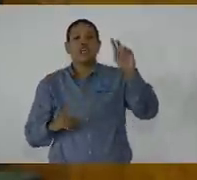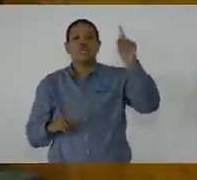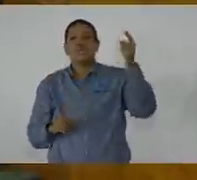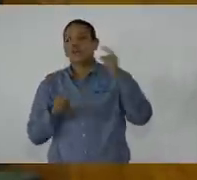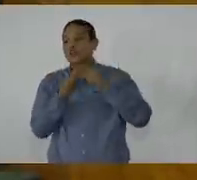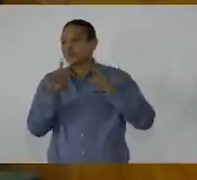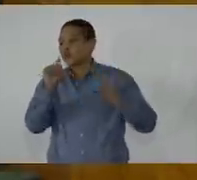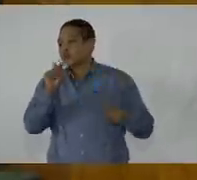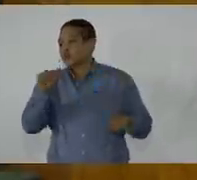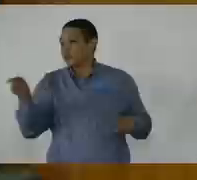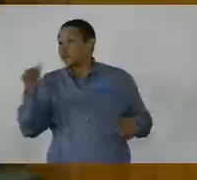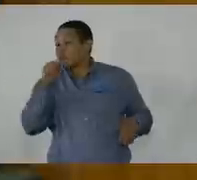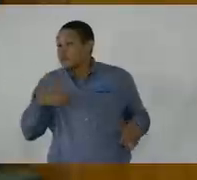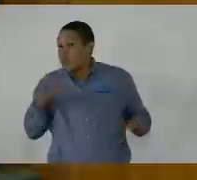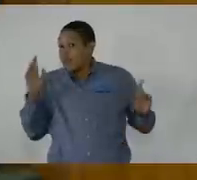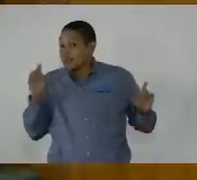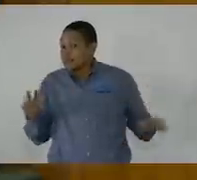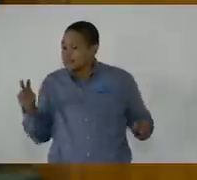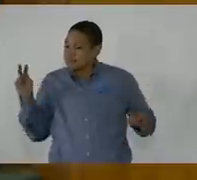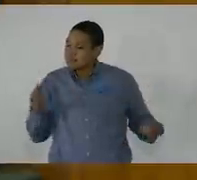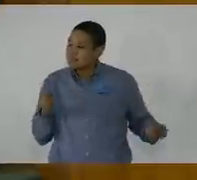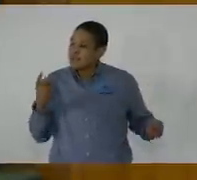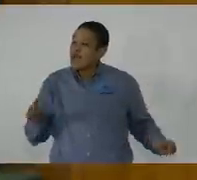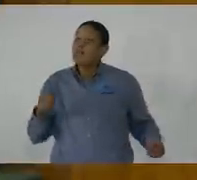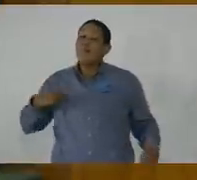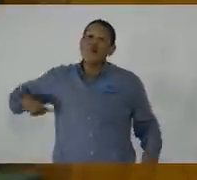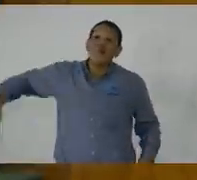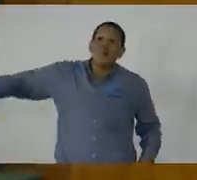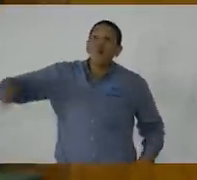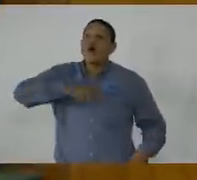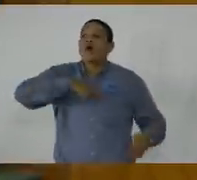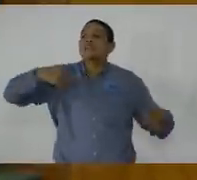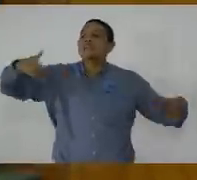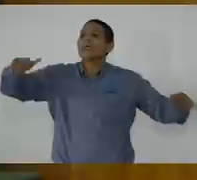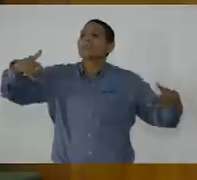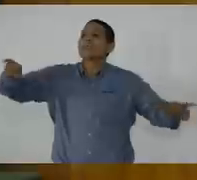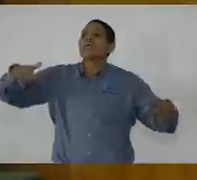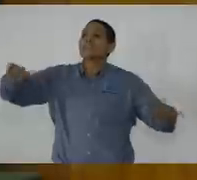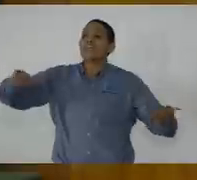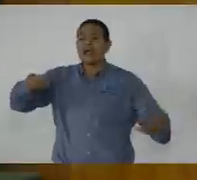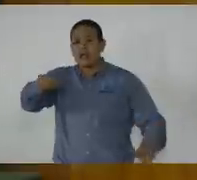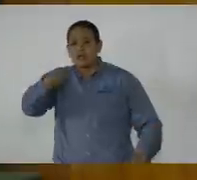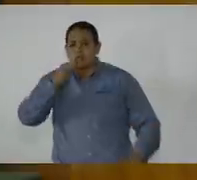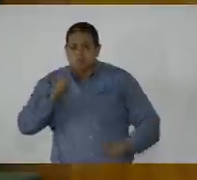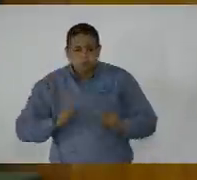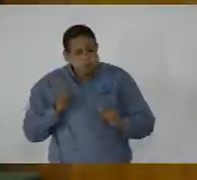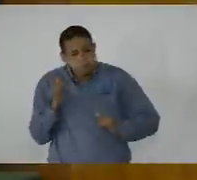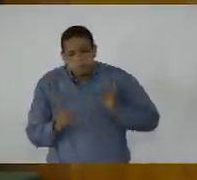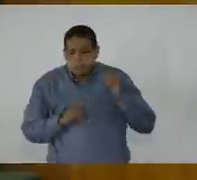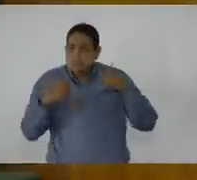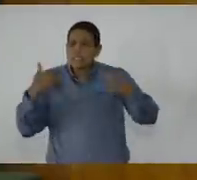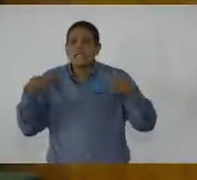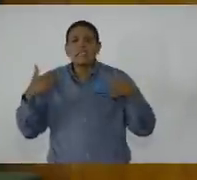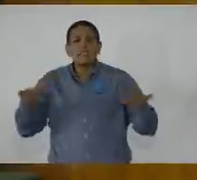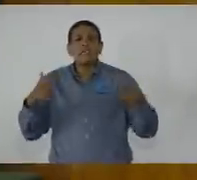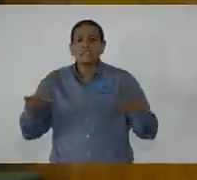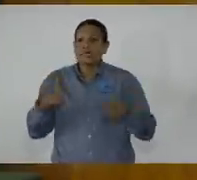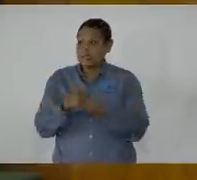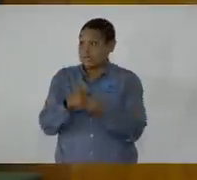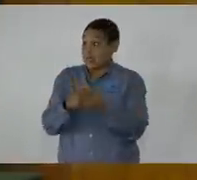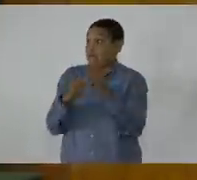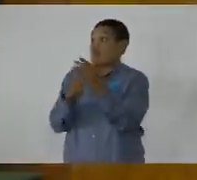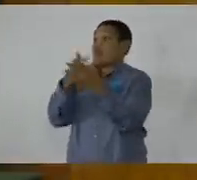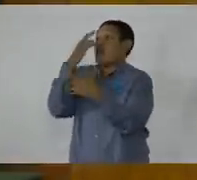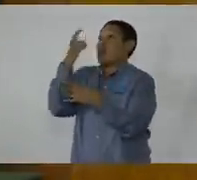2022. Madam Speaker, we continue to vigorously represent the interests of our